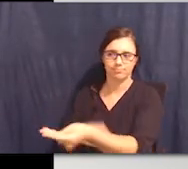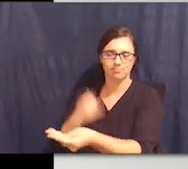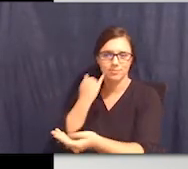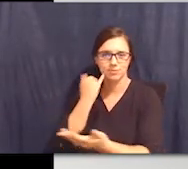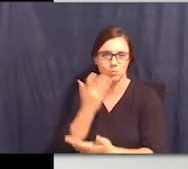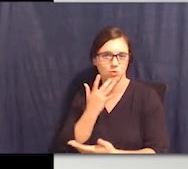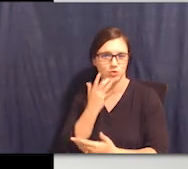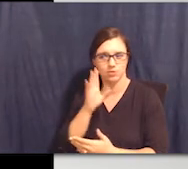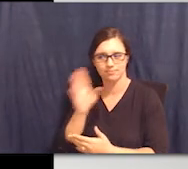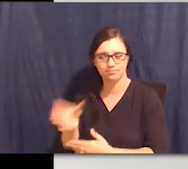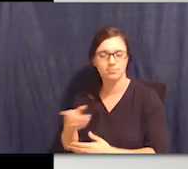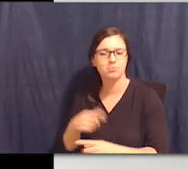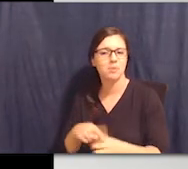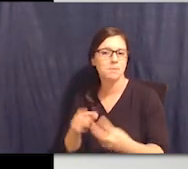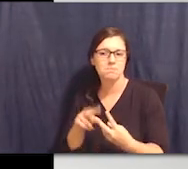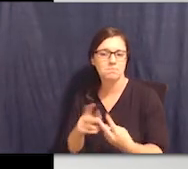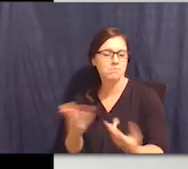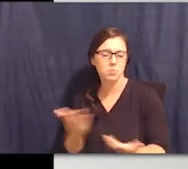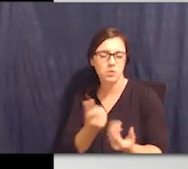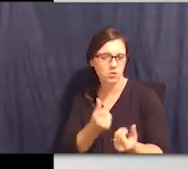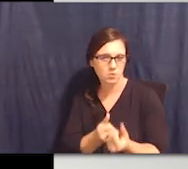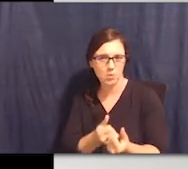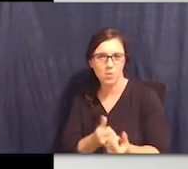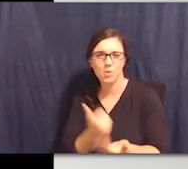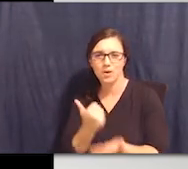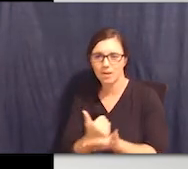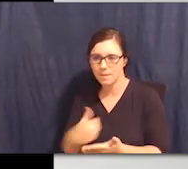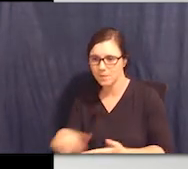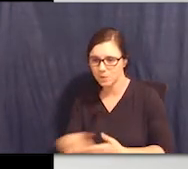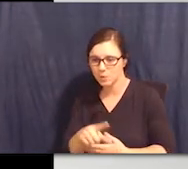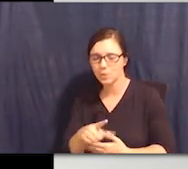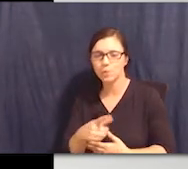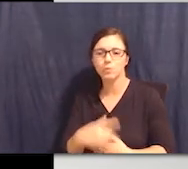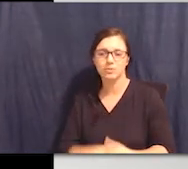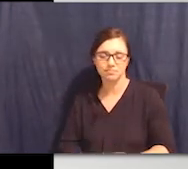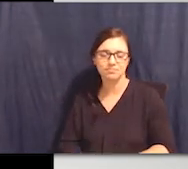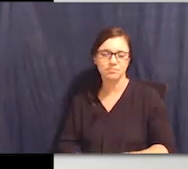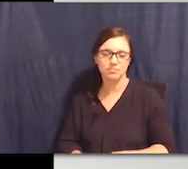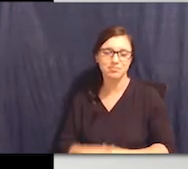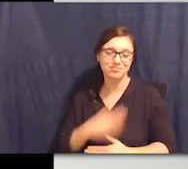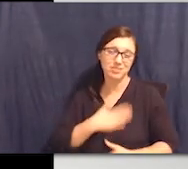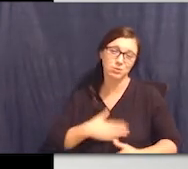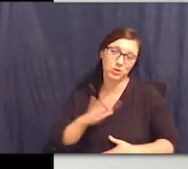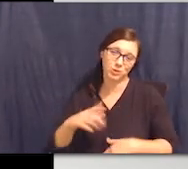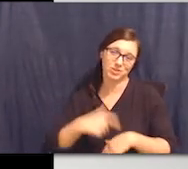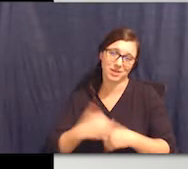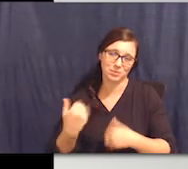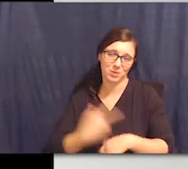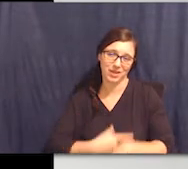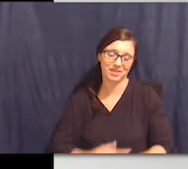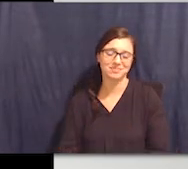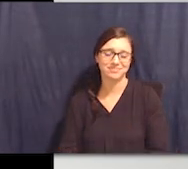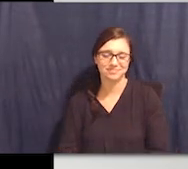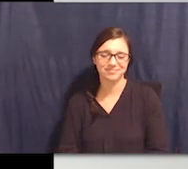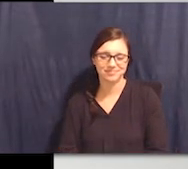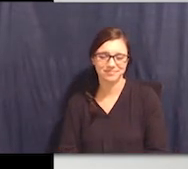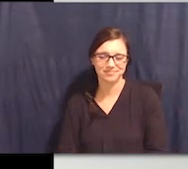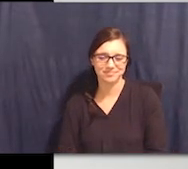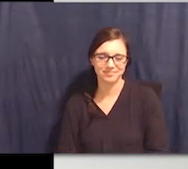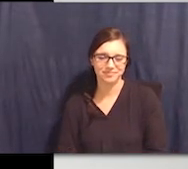you'd like. But either way, we're here to help you, and we're here to support you. And I appreciate your time today.